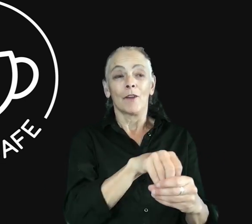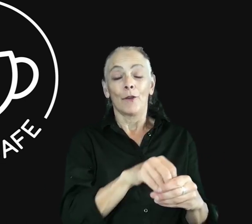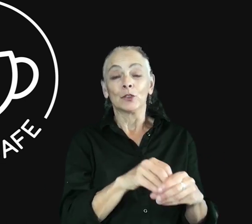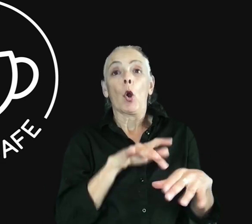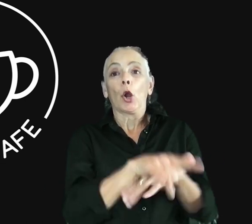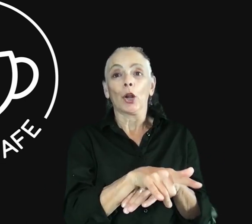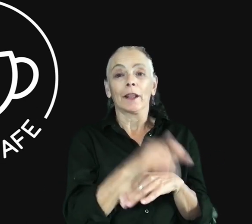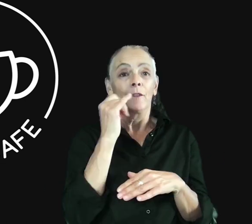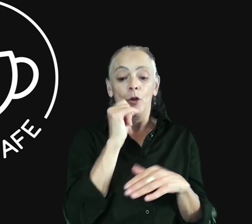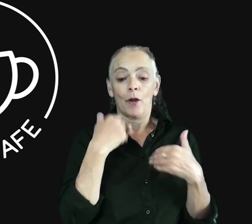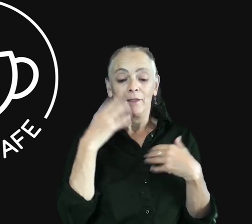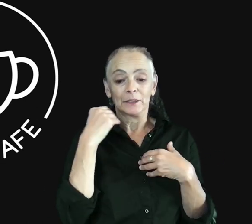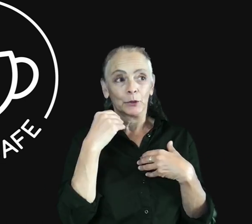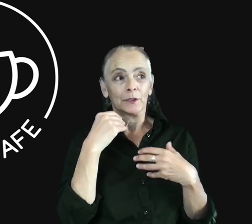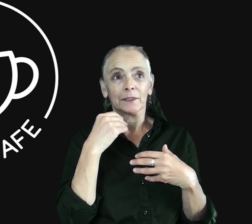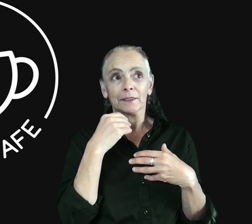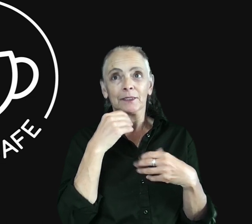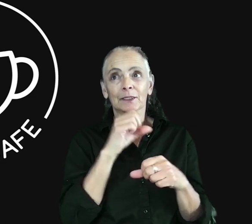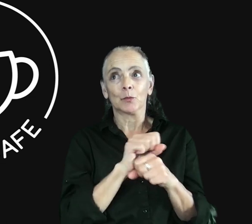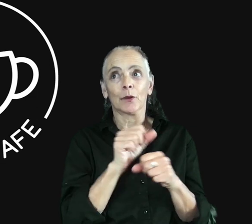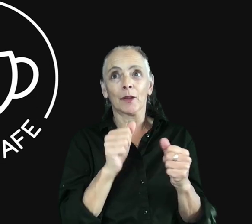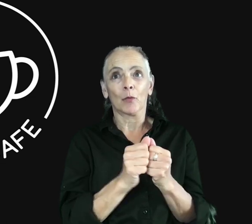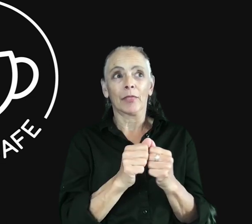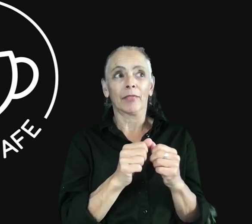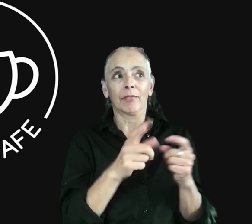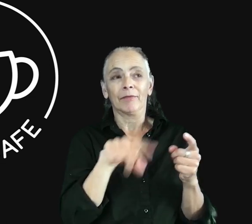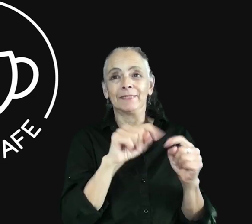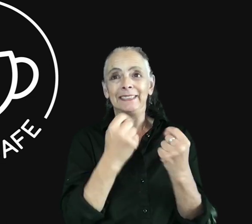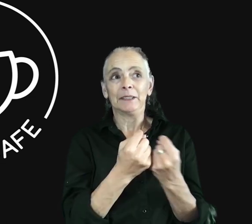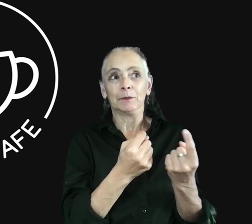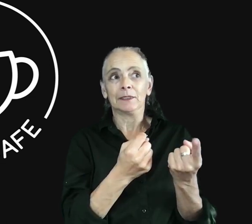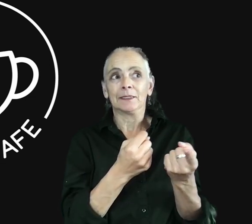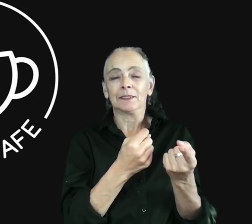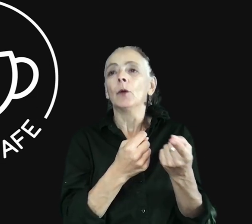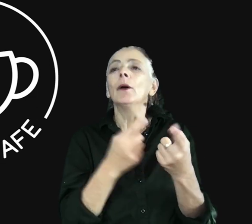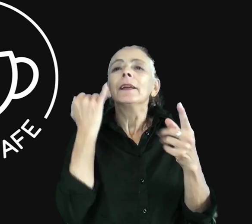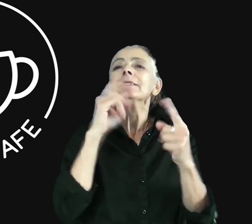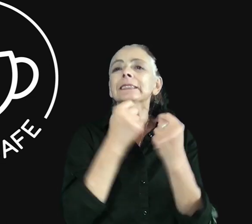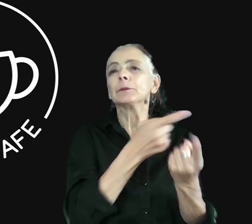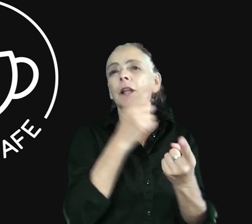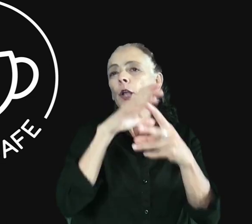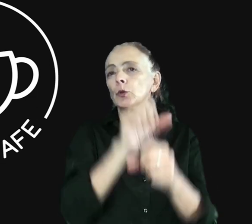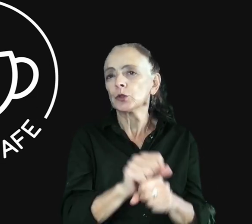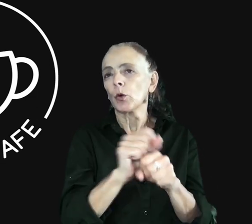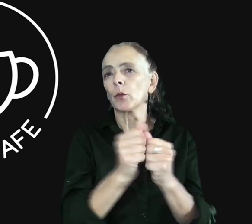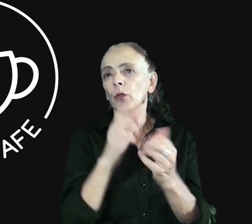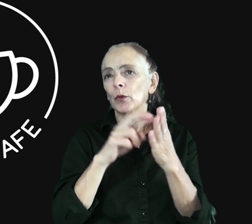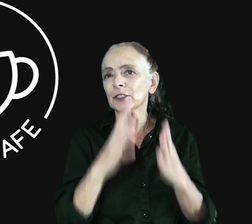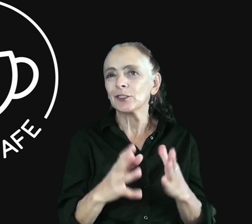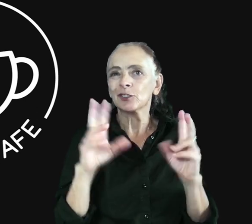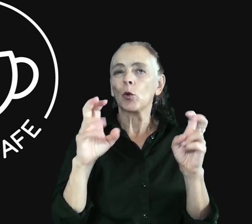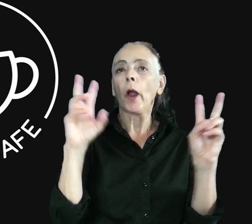you don't have the experience of working with with the design teams that are accustomed to working with researchers or quote unquote external